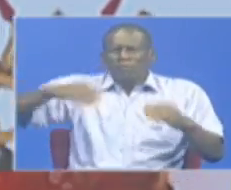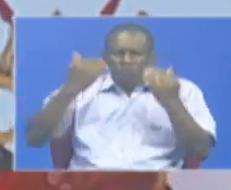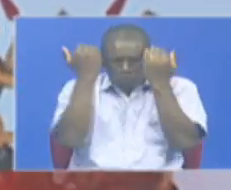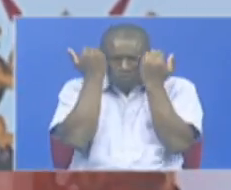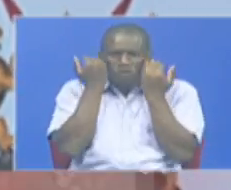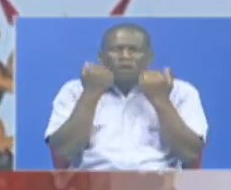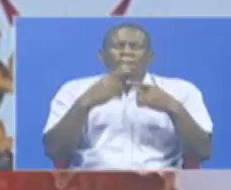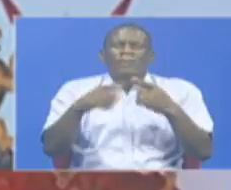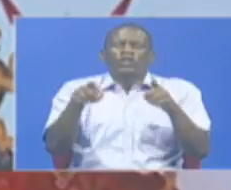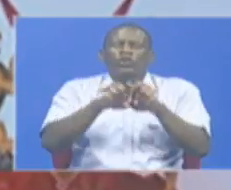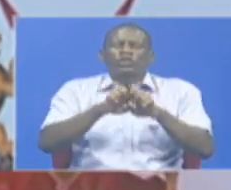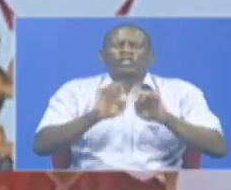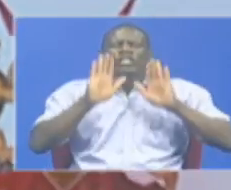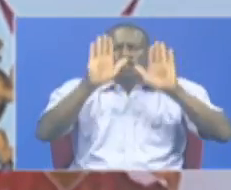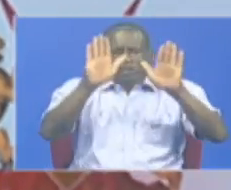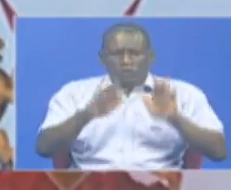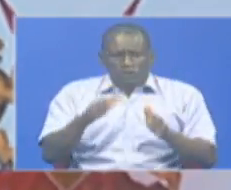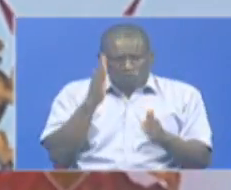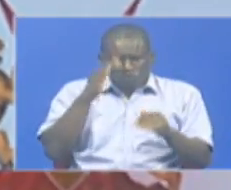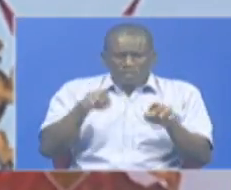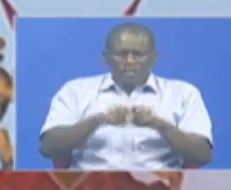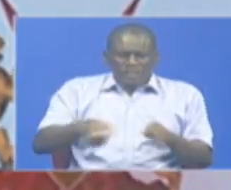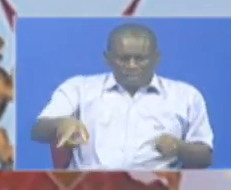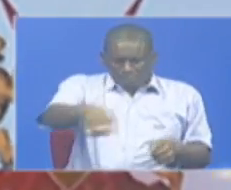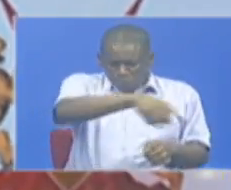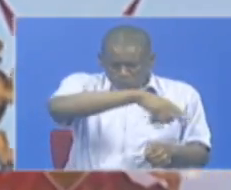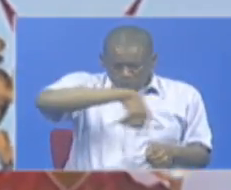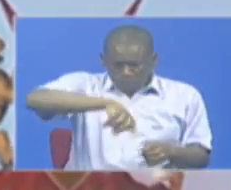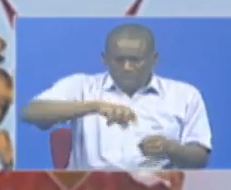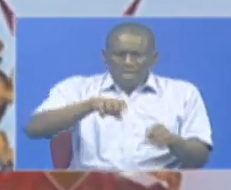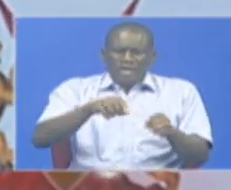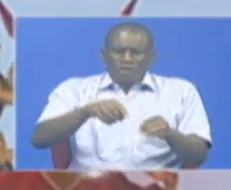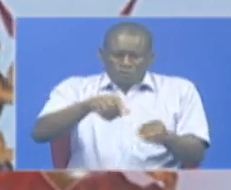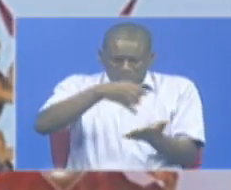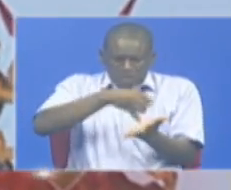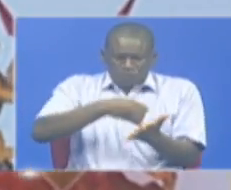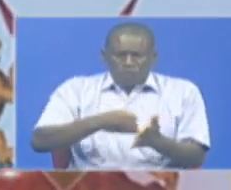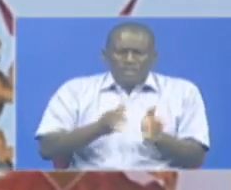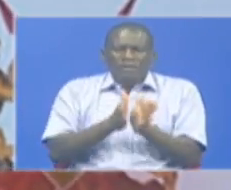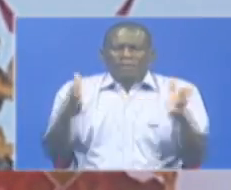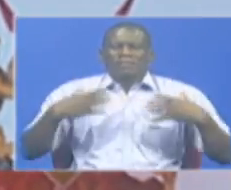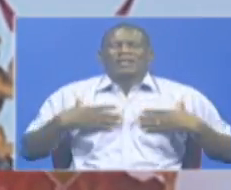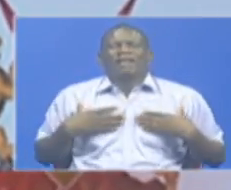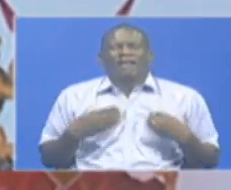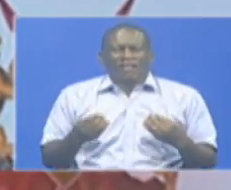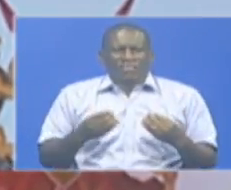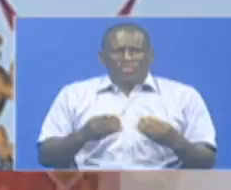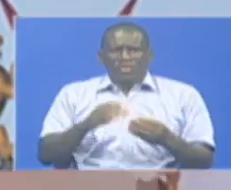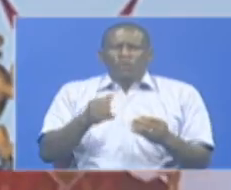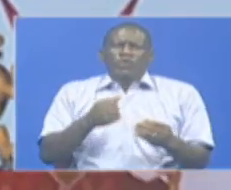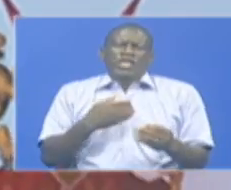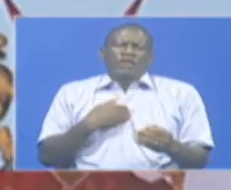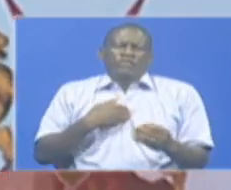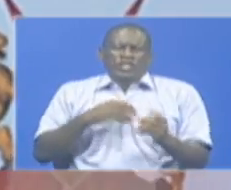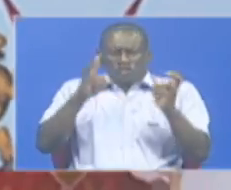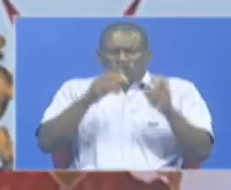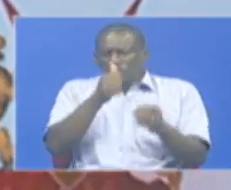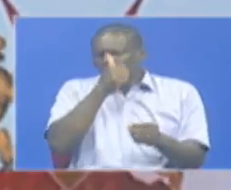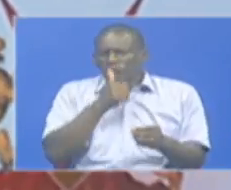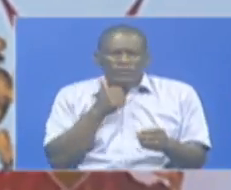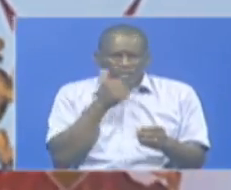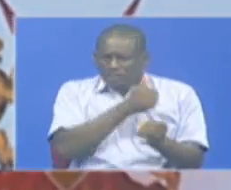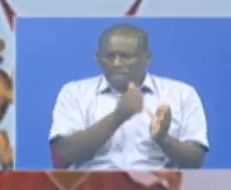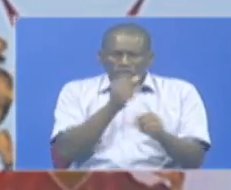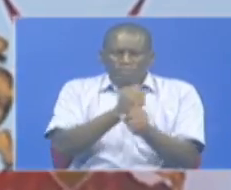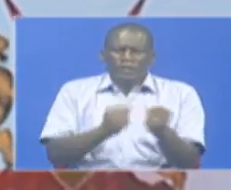also important to note, even as we invoke the Public Health Act, we are taking seriously matters of confidentiality and ensuring that